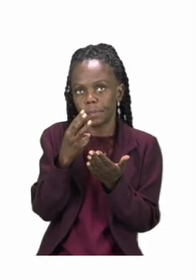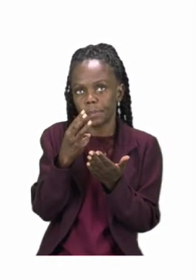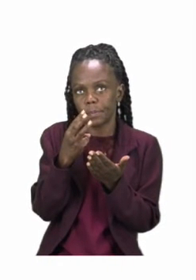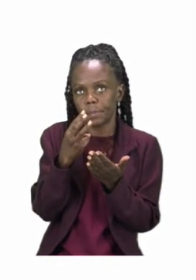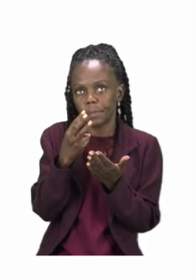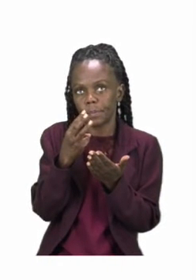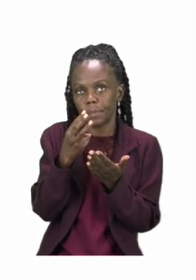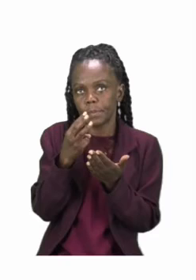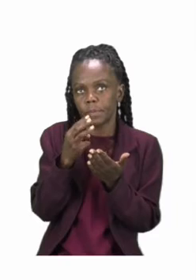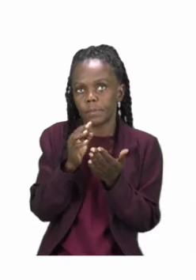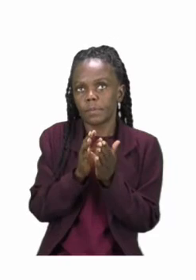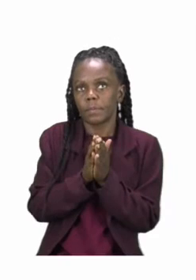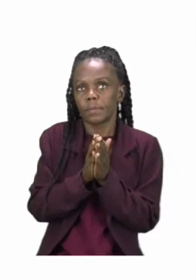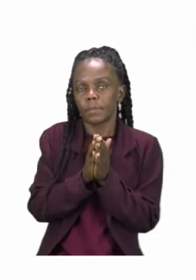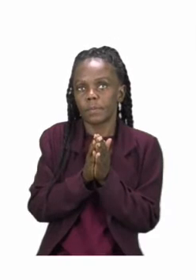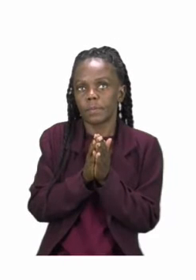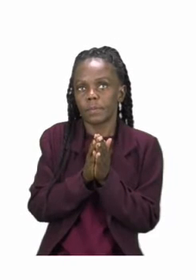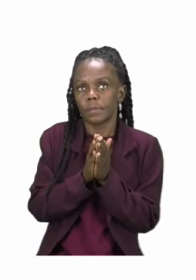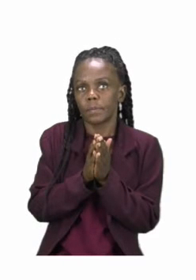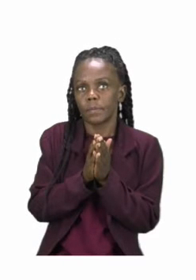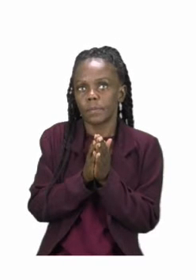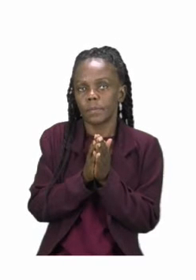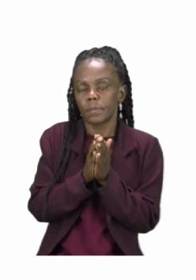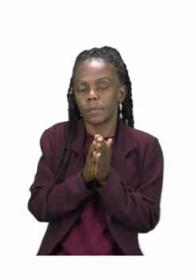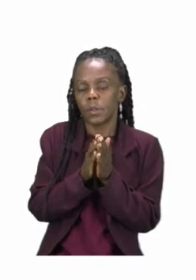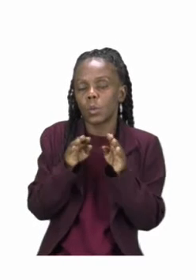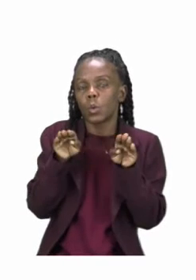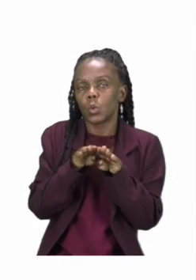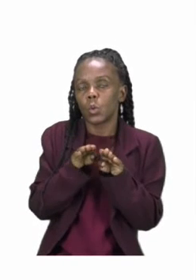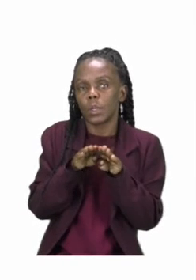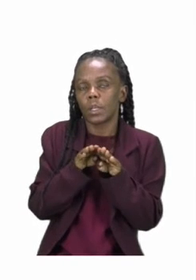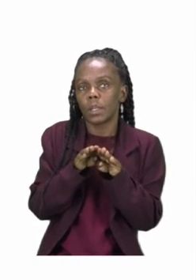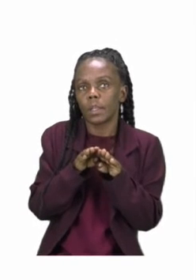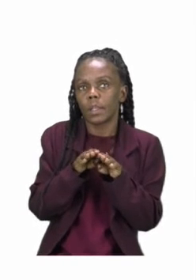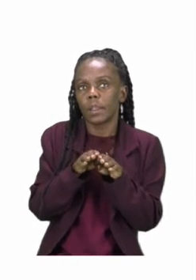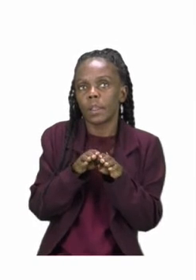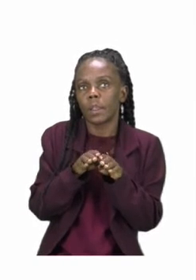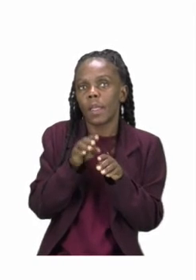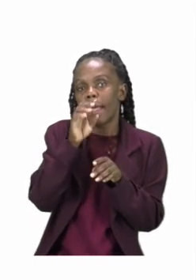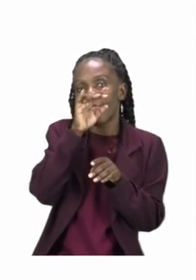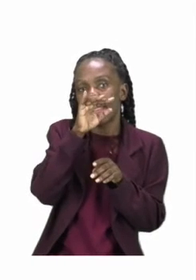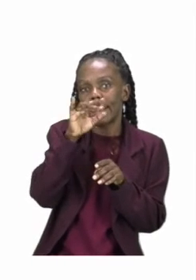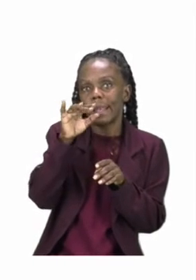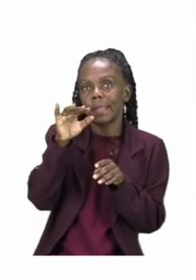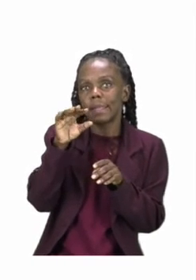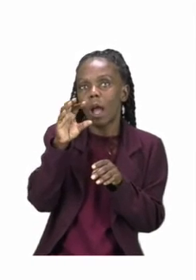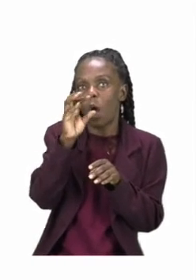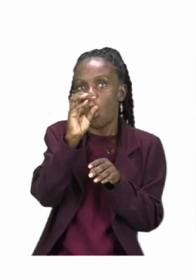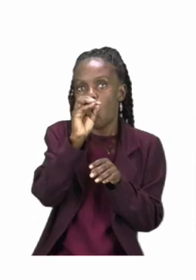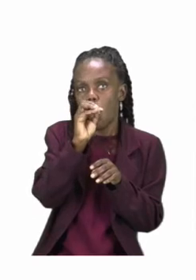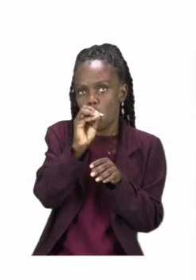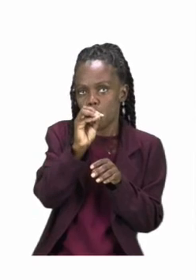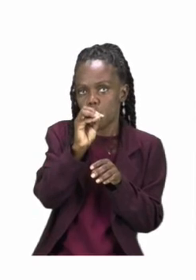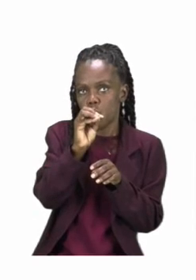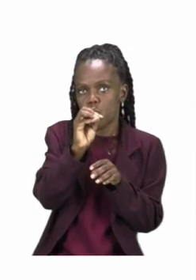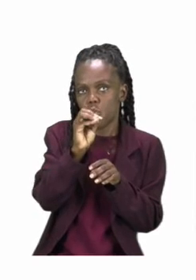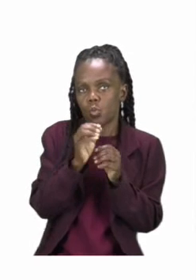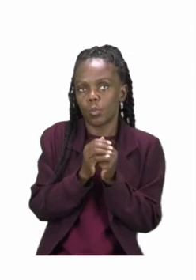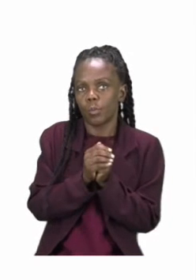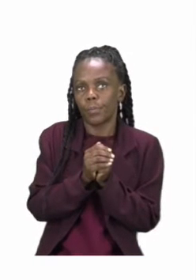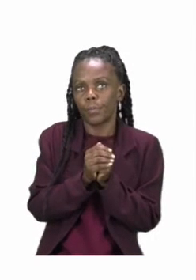to be doing the O sound. Everyone, let's say O.